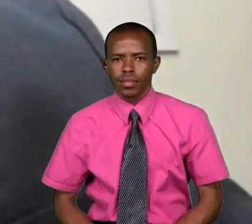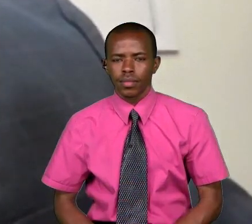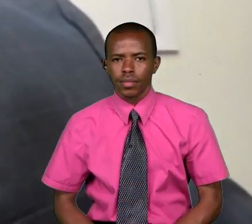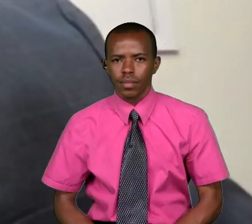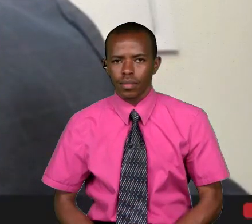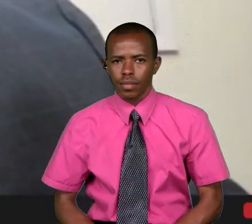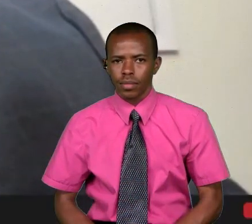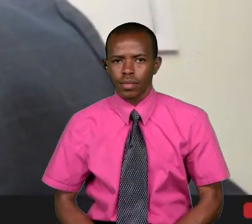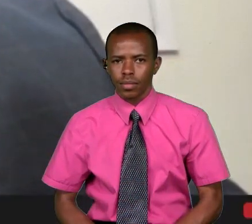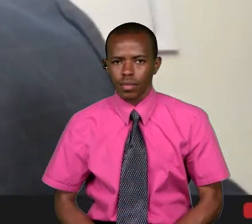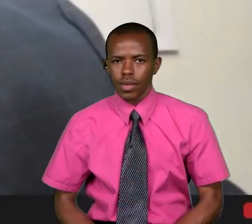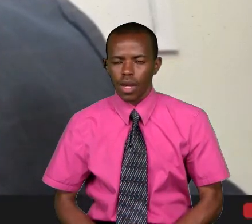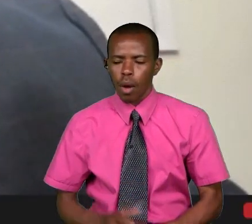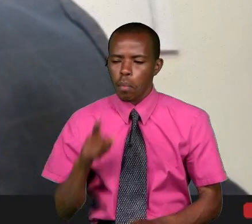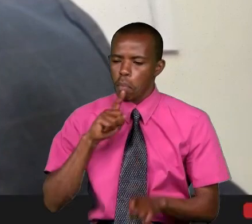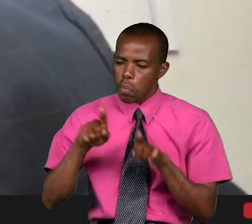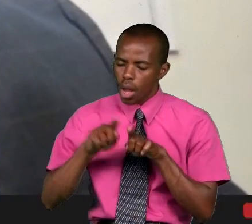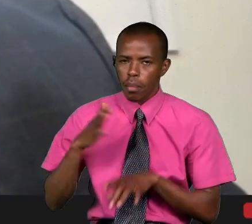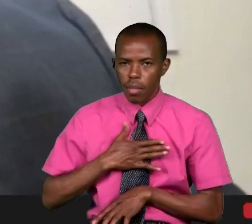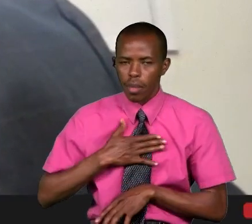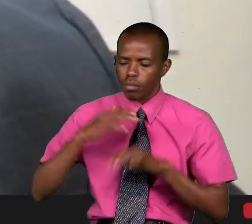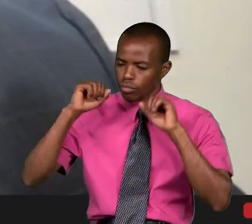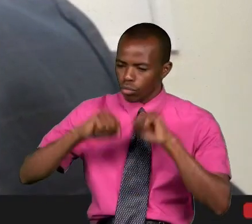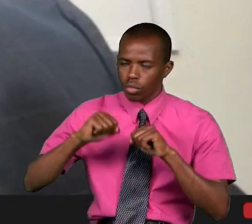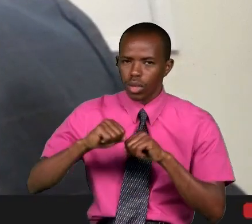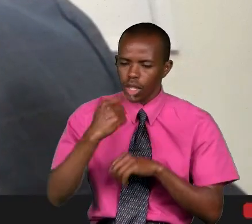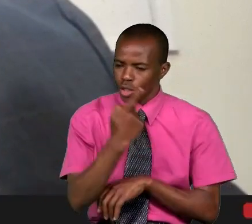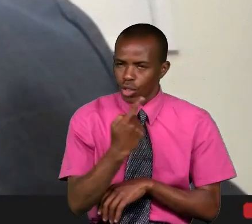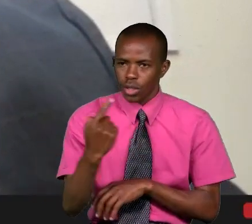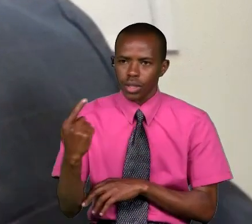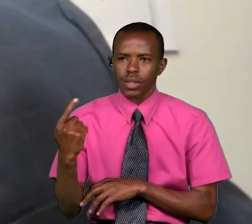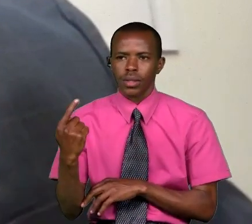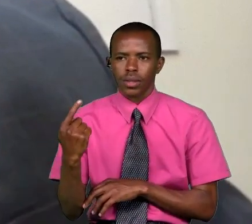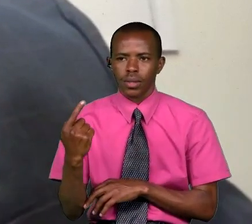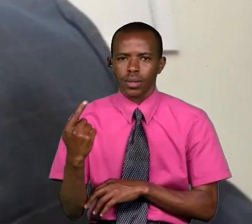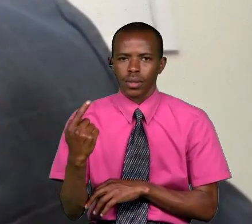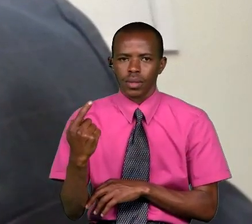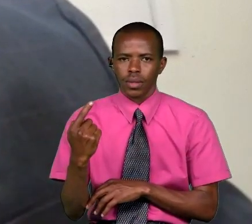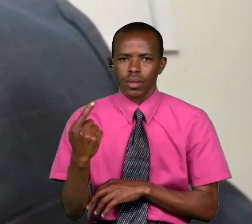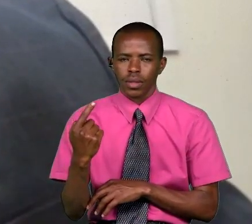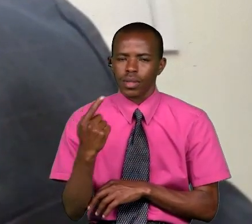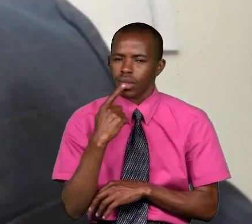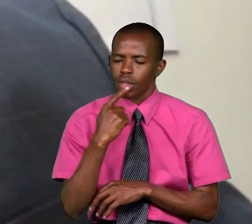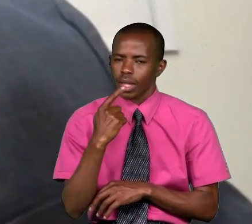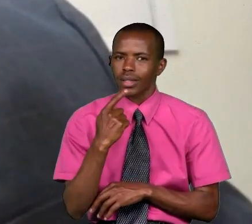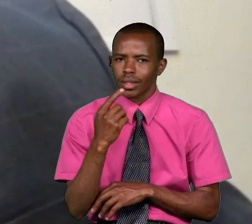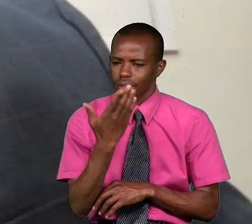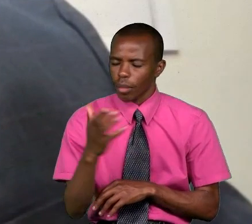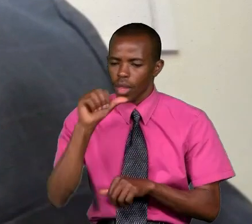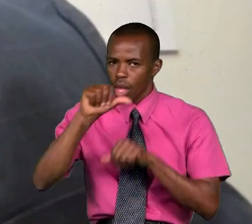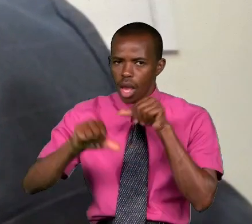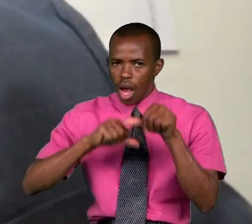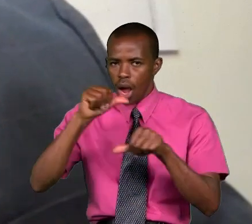Together with my brothers, that have ably say something about